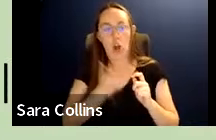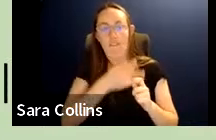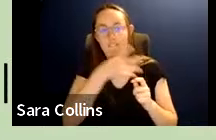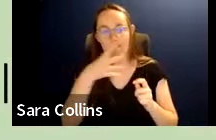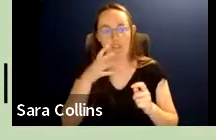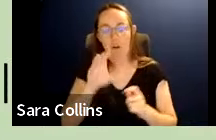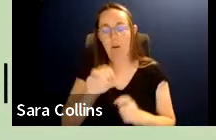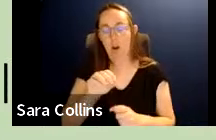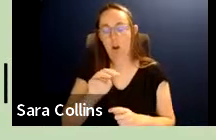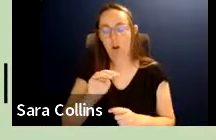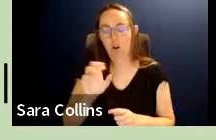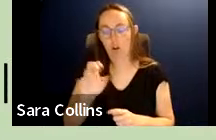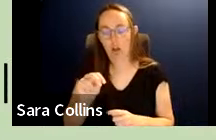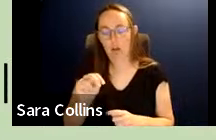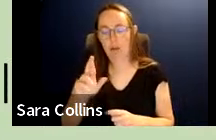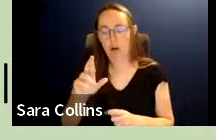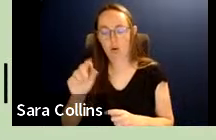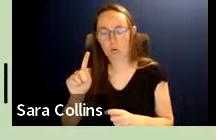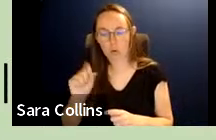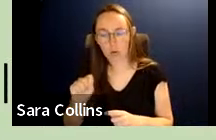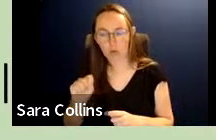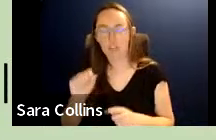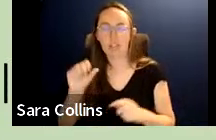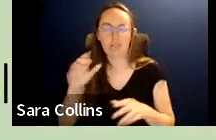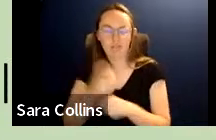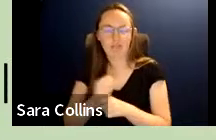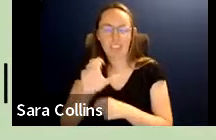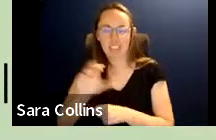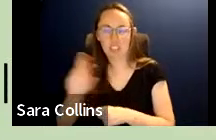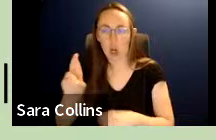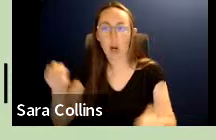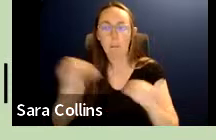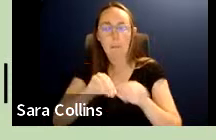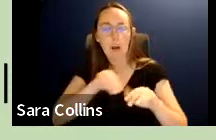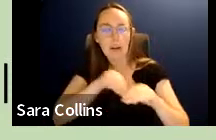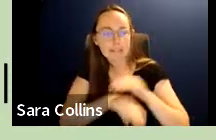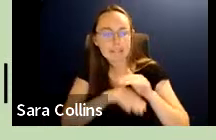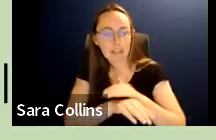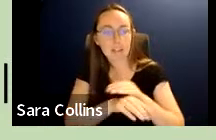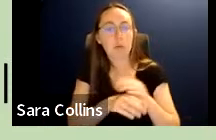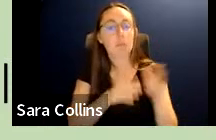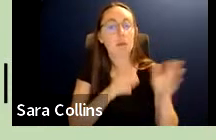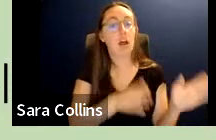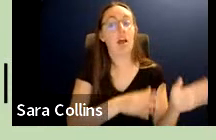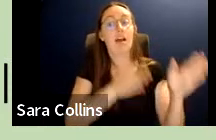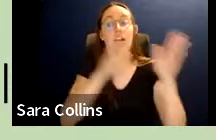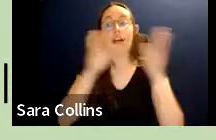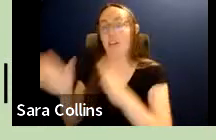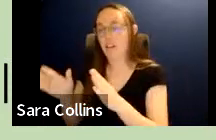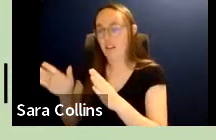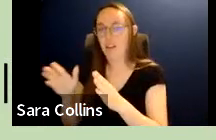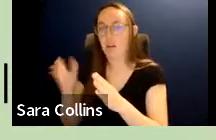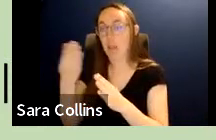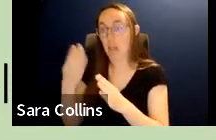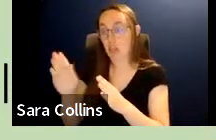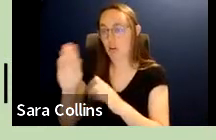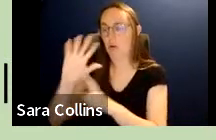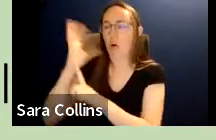our public. But we've also, of course, are trying to create a culture of welcome, a culture